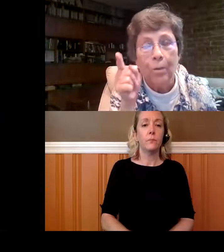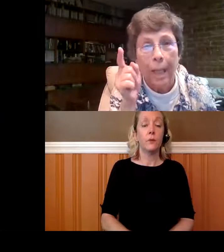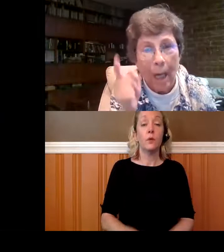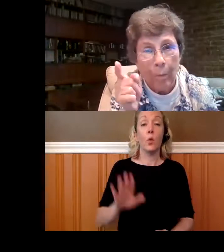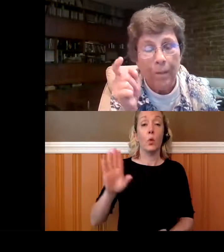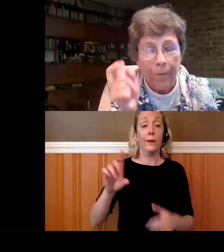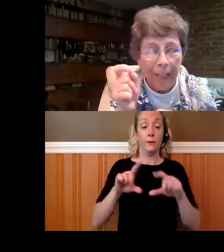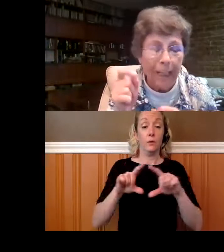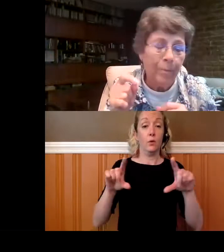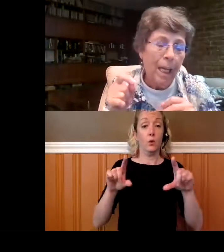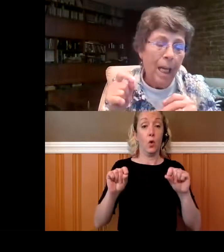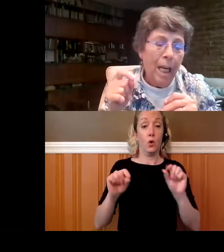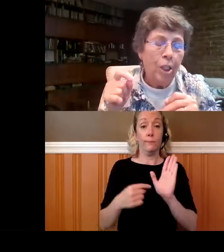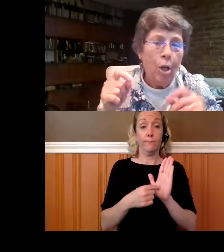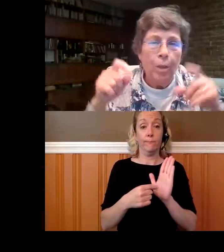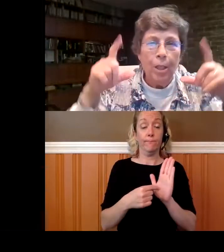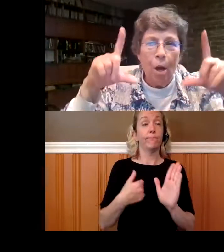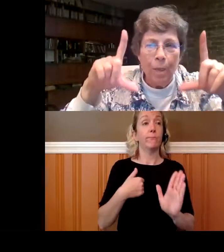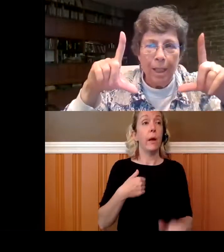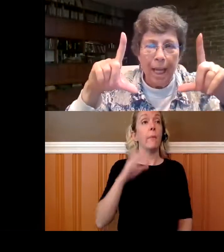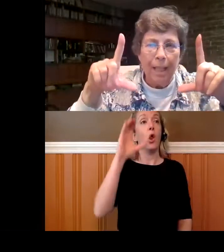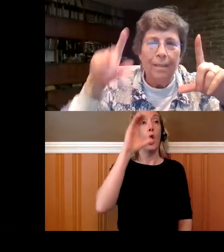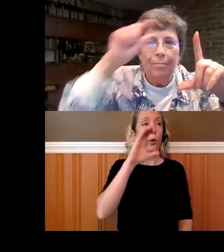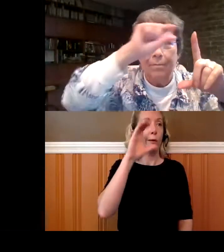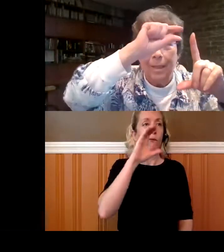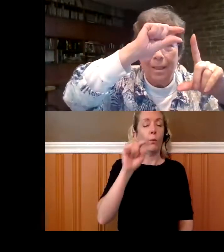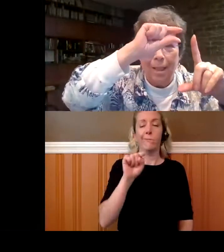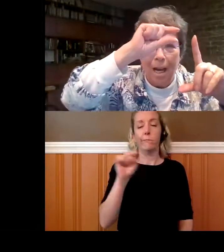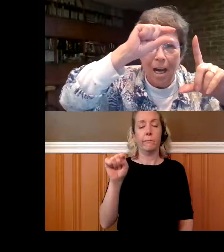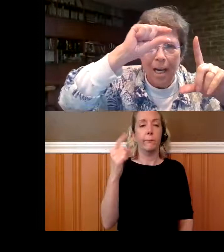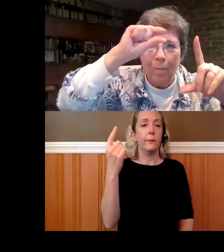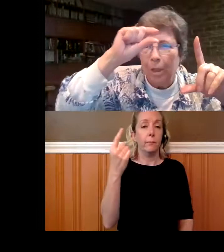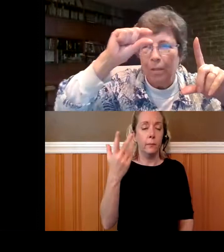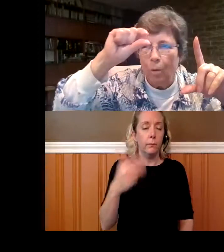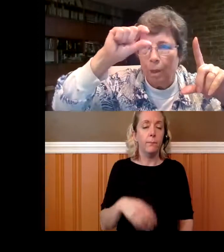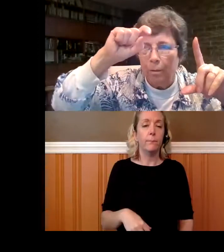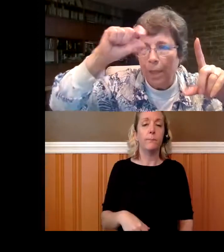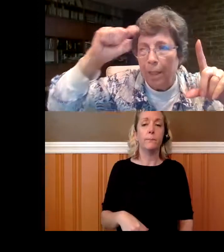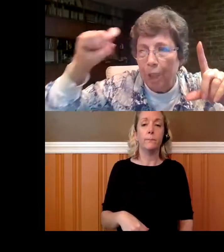said, I am looking for a thingamajig, whatever it was.